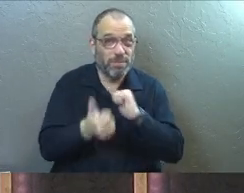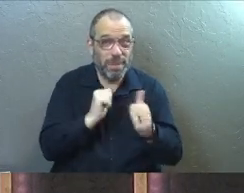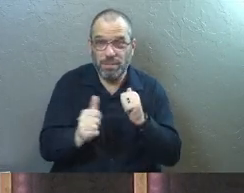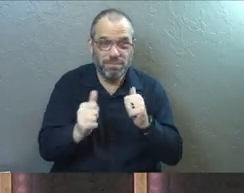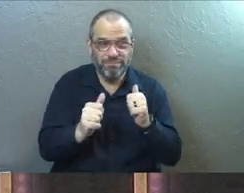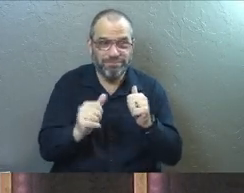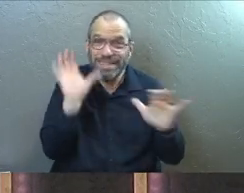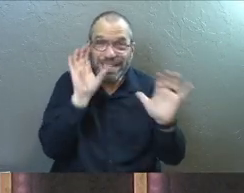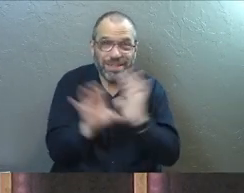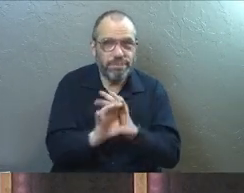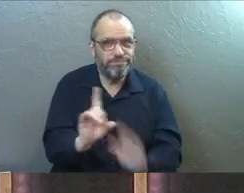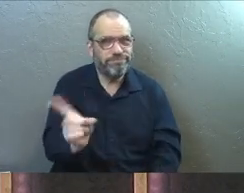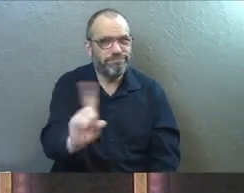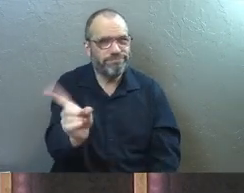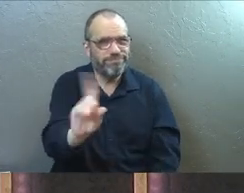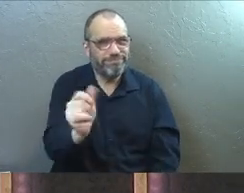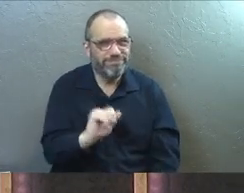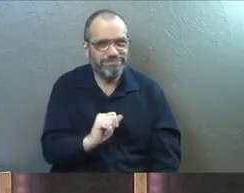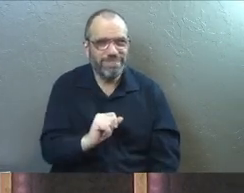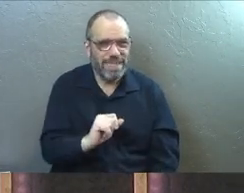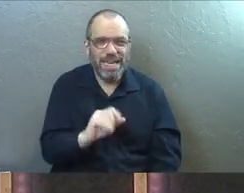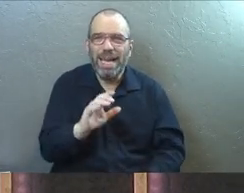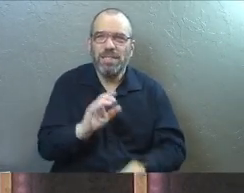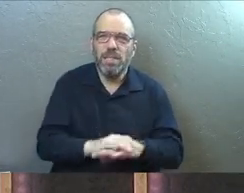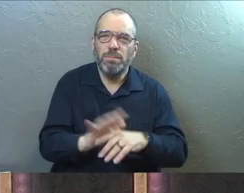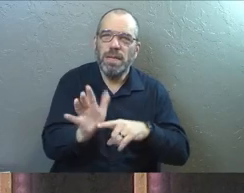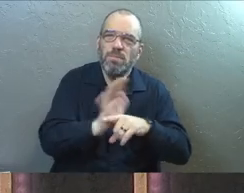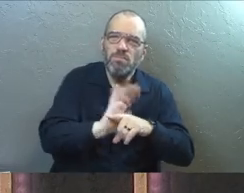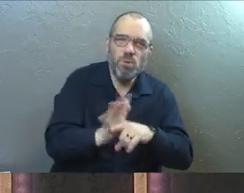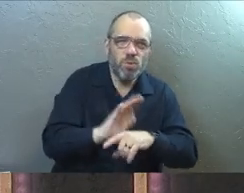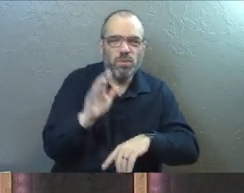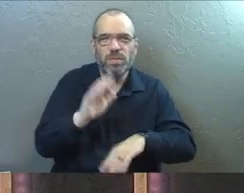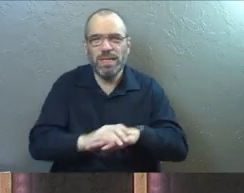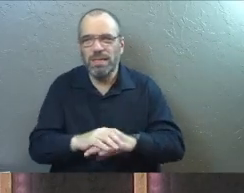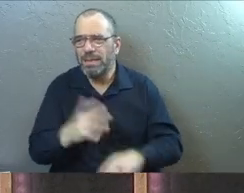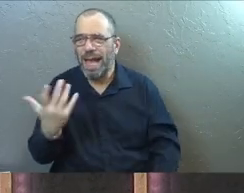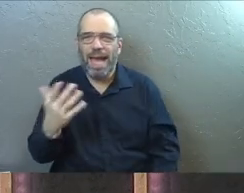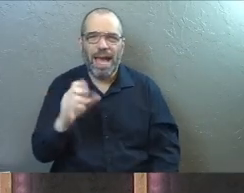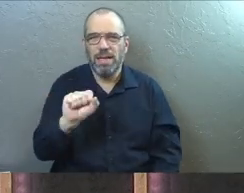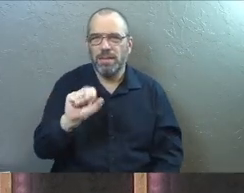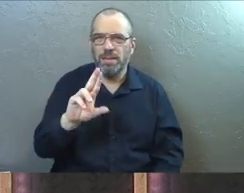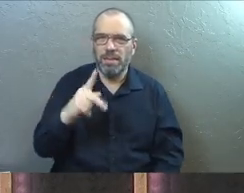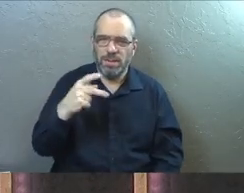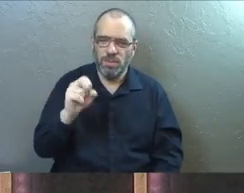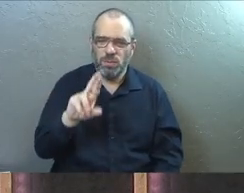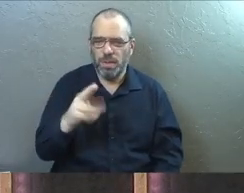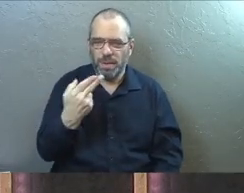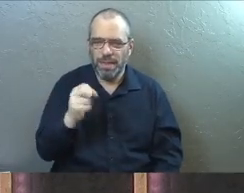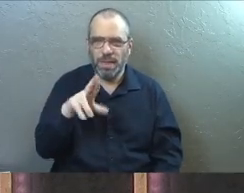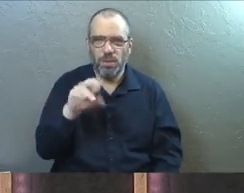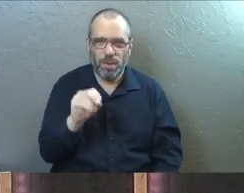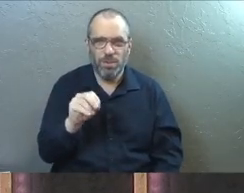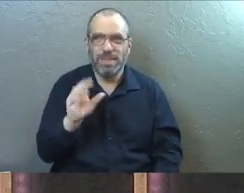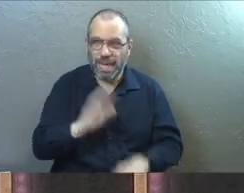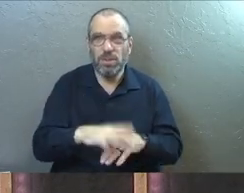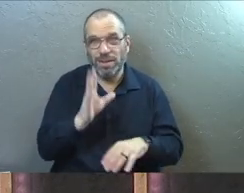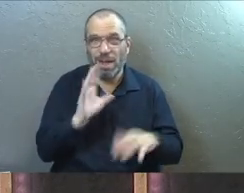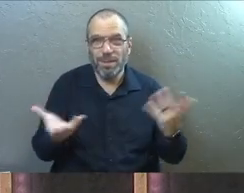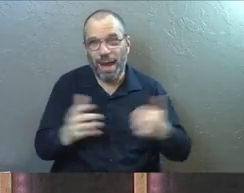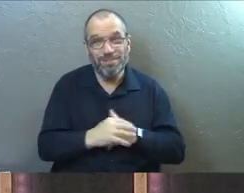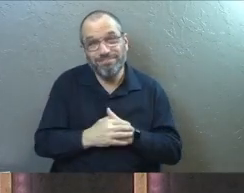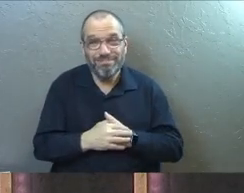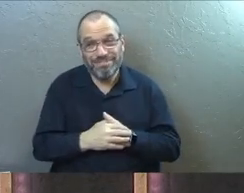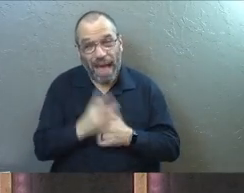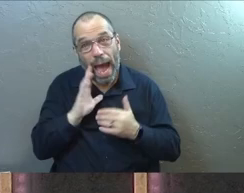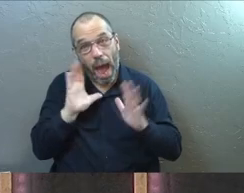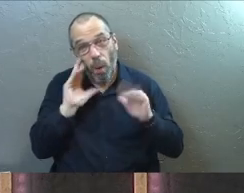coming. It's going to be sci-fi and it's going to be superheroes, really, for as long as you're here. So hopefully